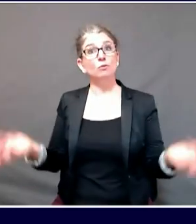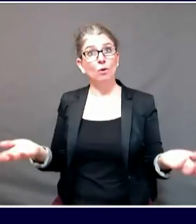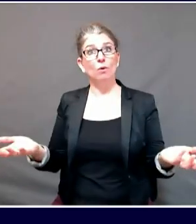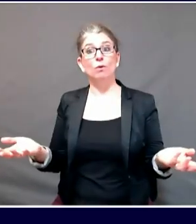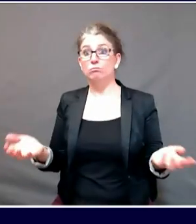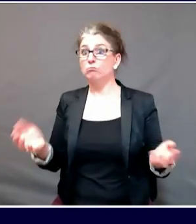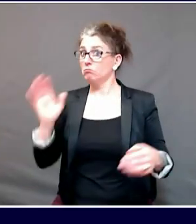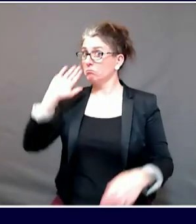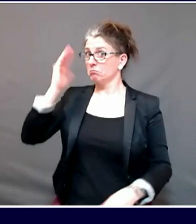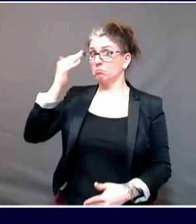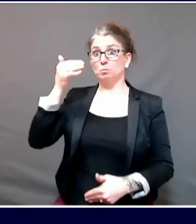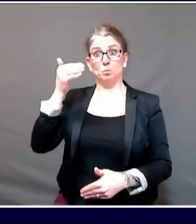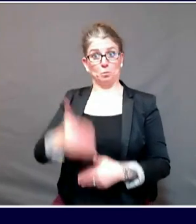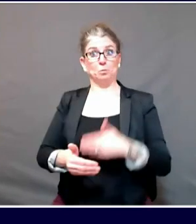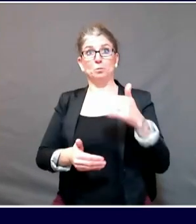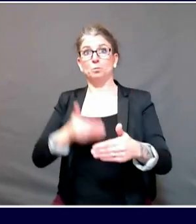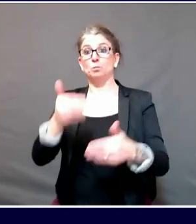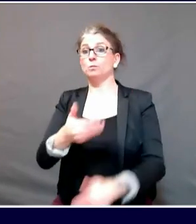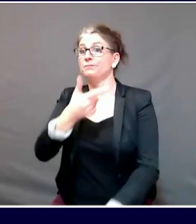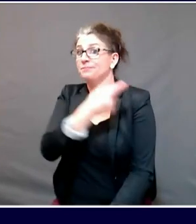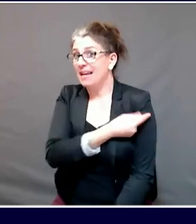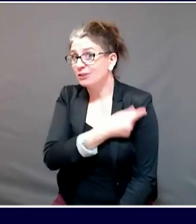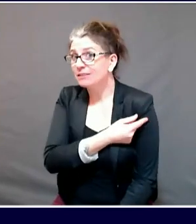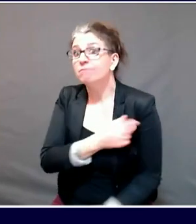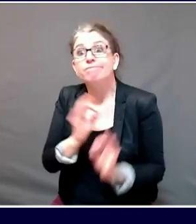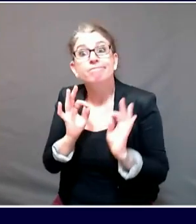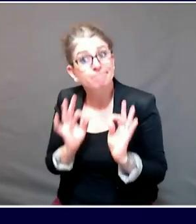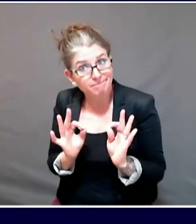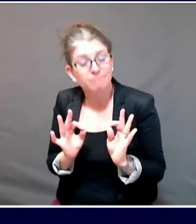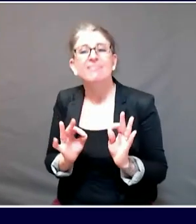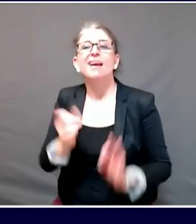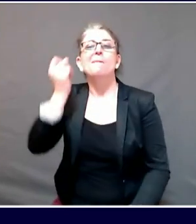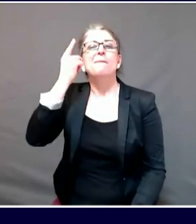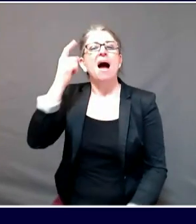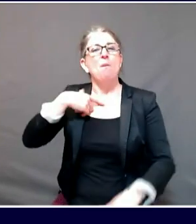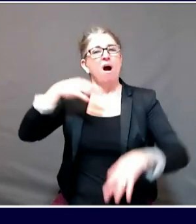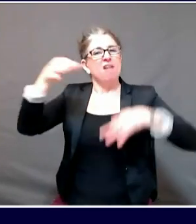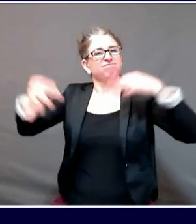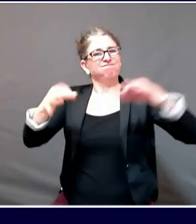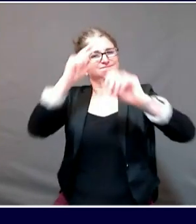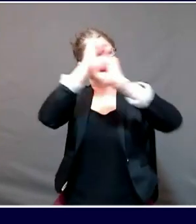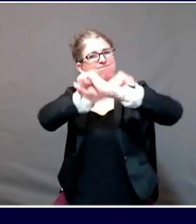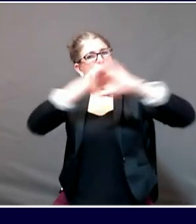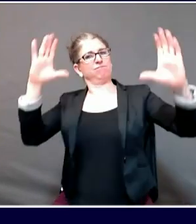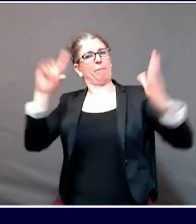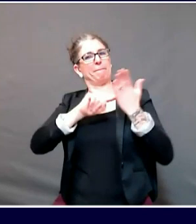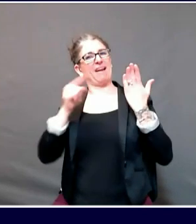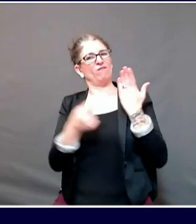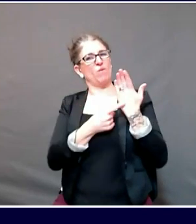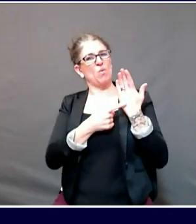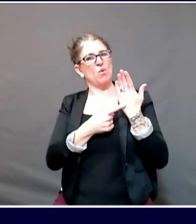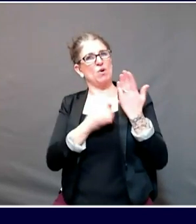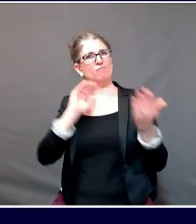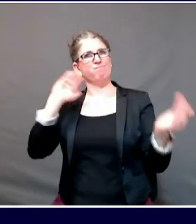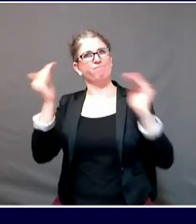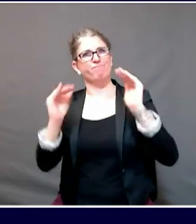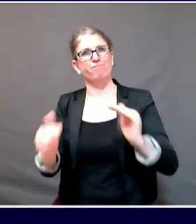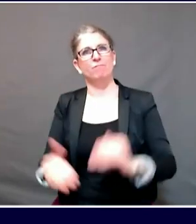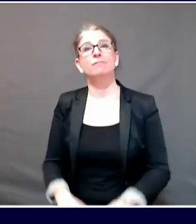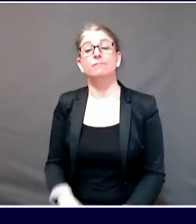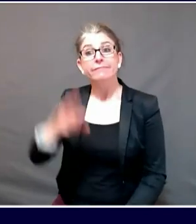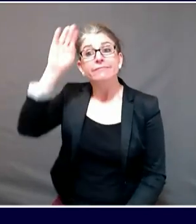Hard decisions have been made to get us here, and sadly, even harder ones are likely to be in the